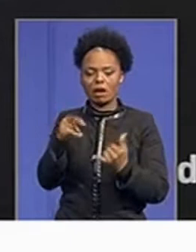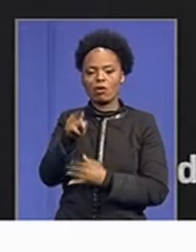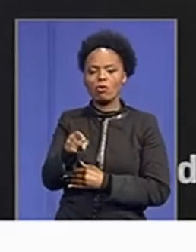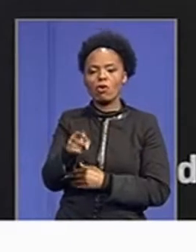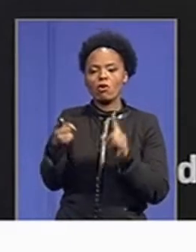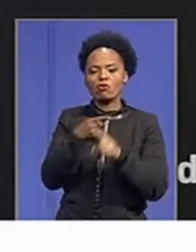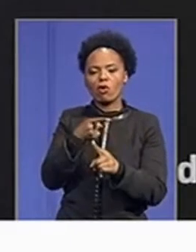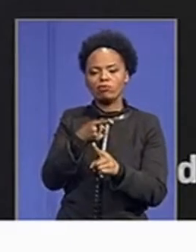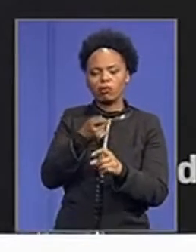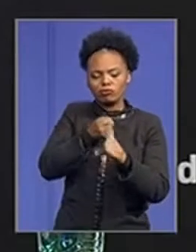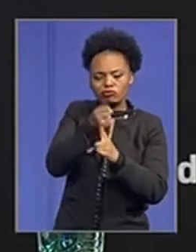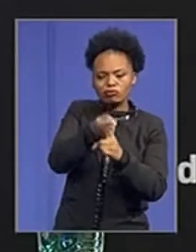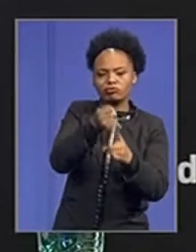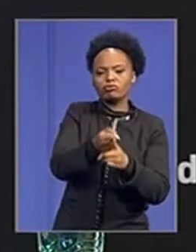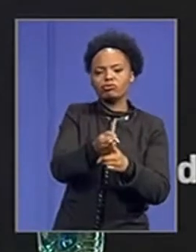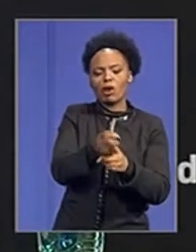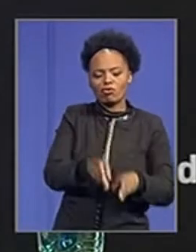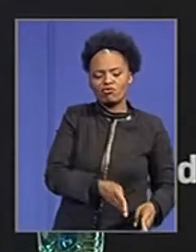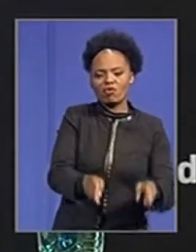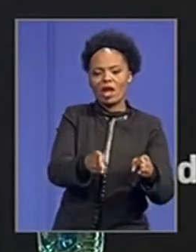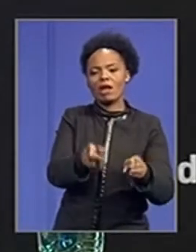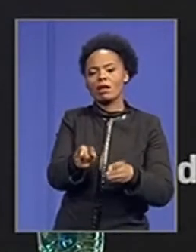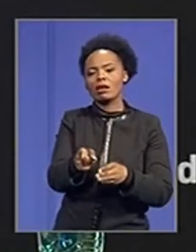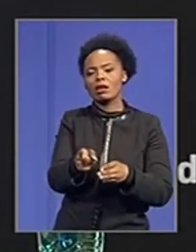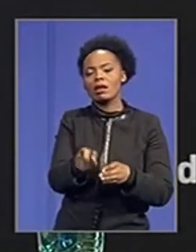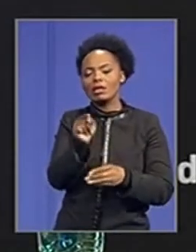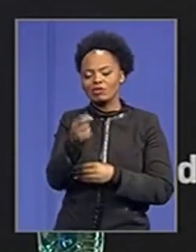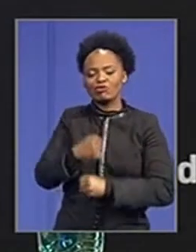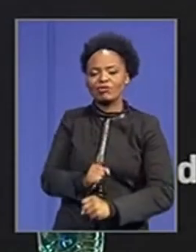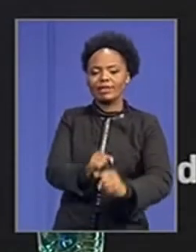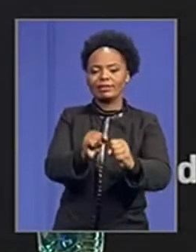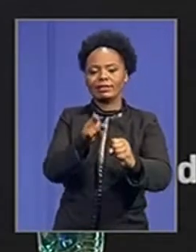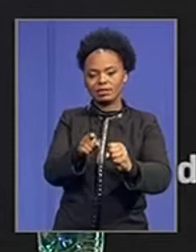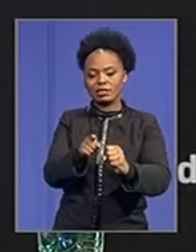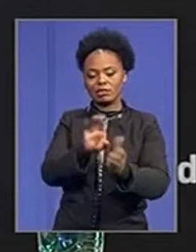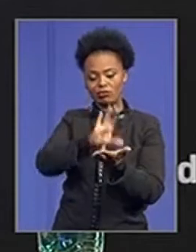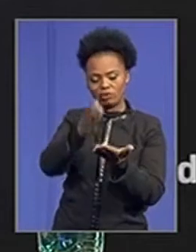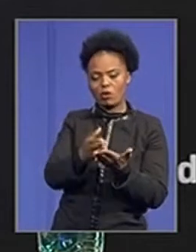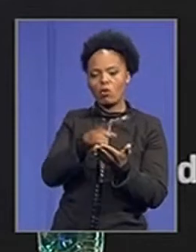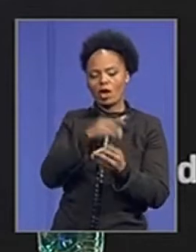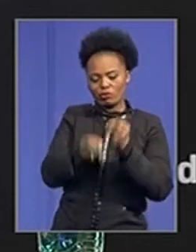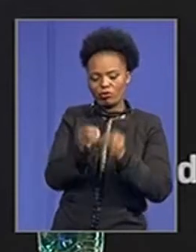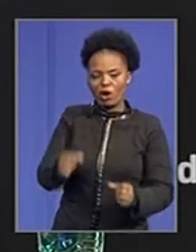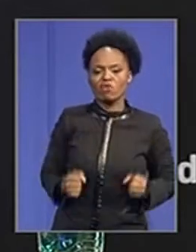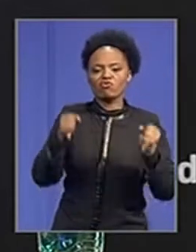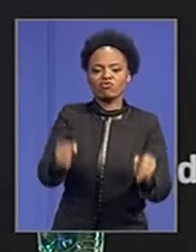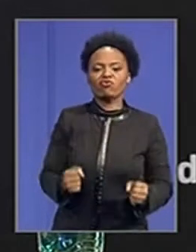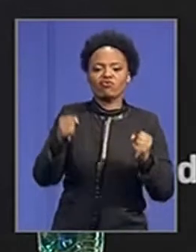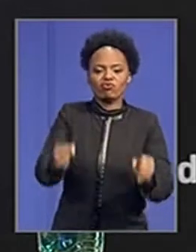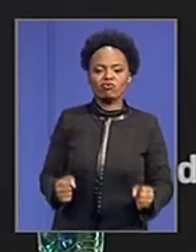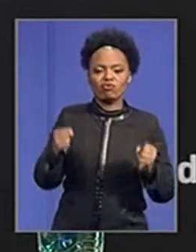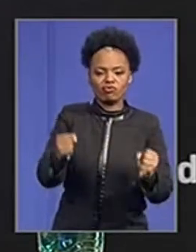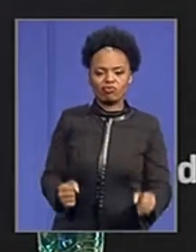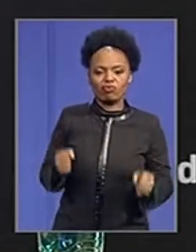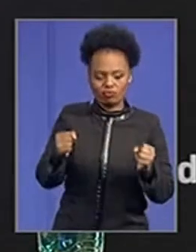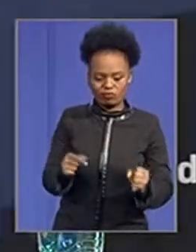rail to road strategy, which is crucial towards positioning rail as the backbone of